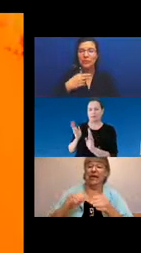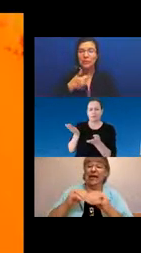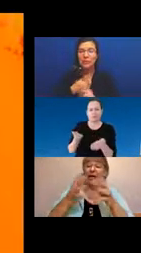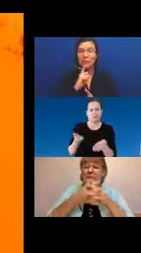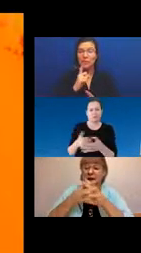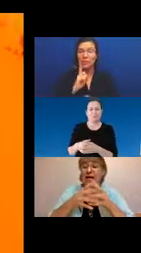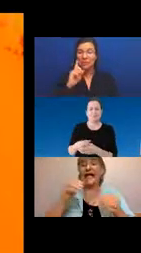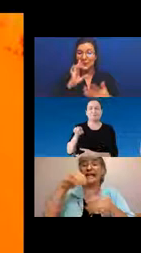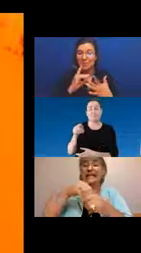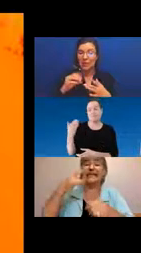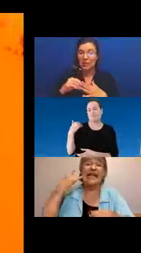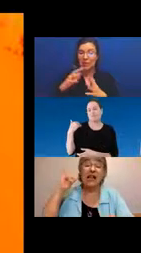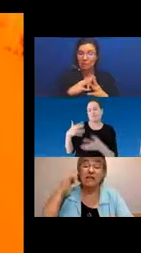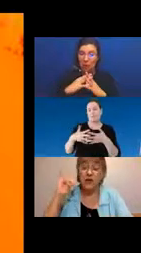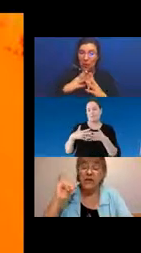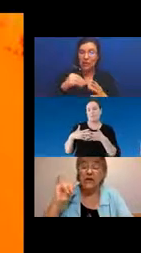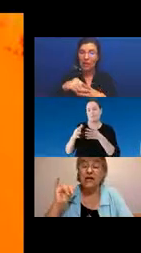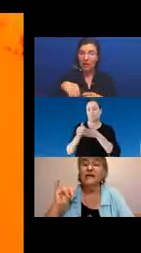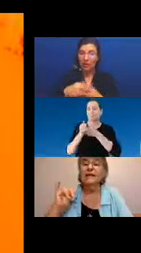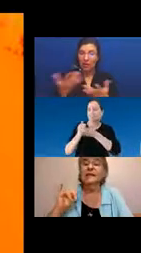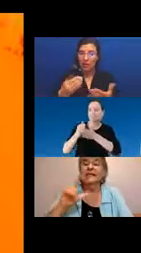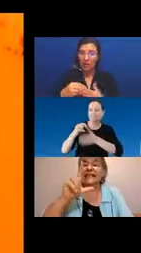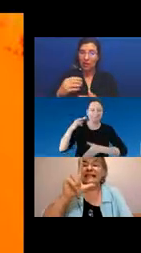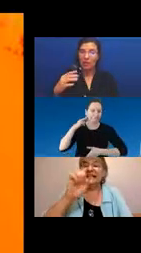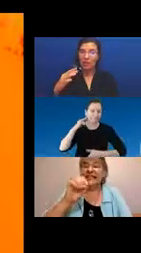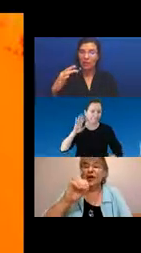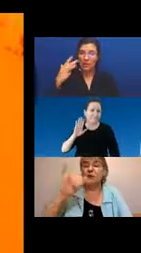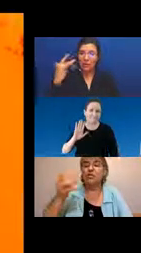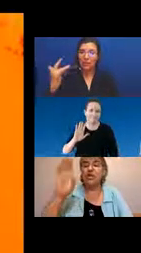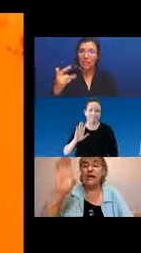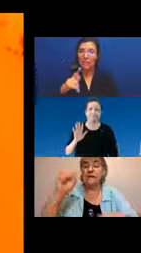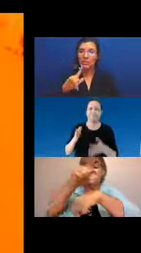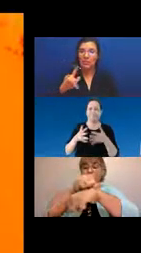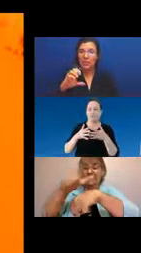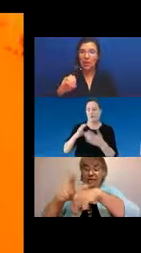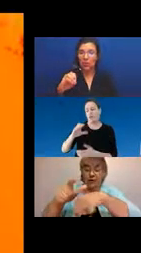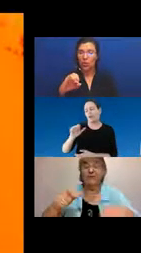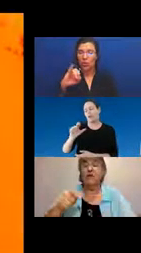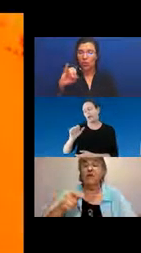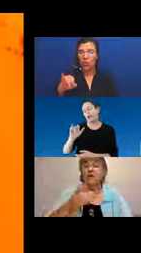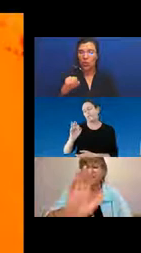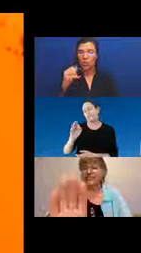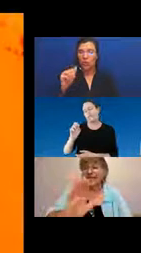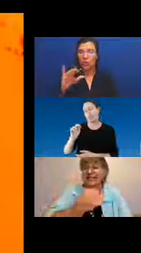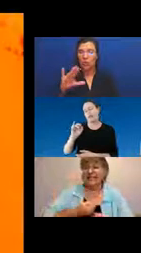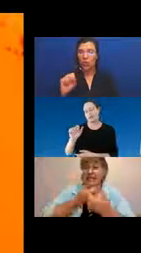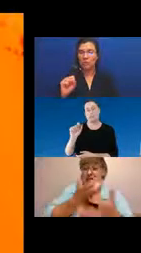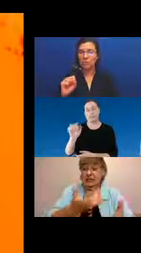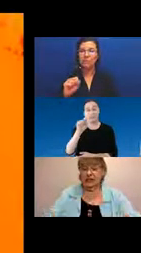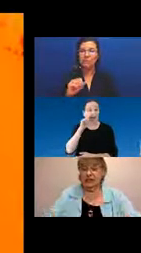leader in America and in California. Leo Jacobs, Leo. So this is